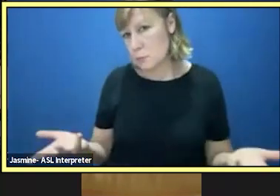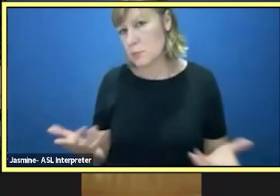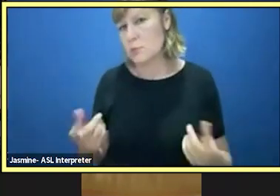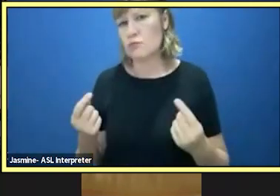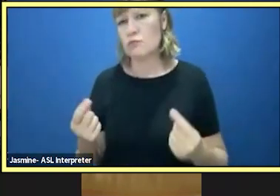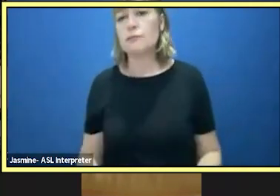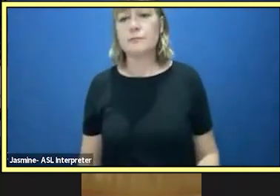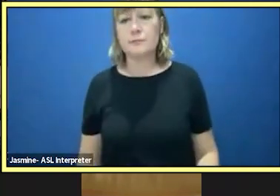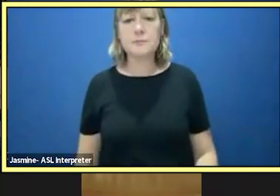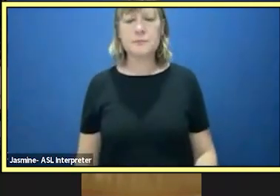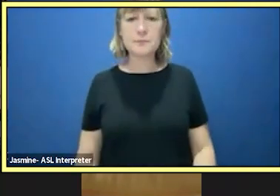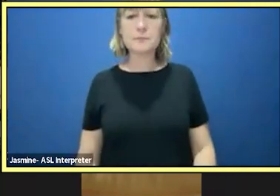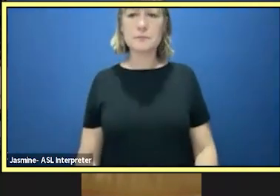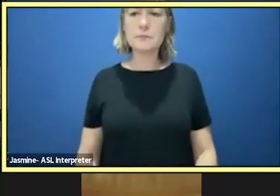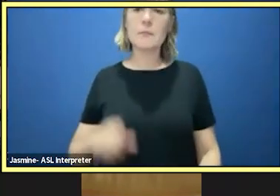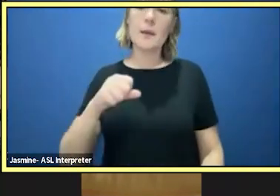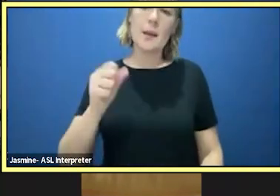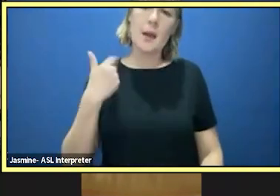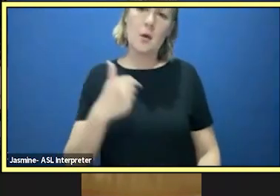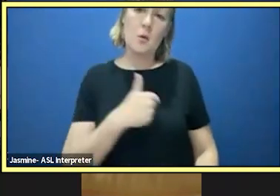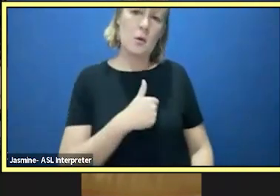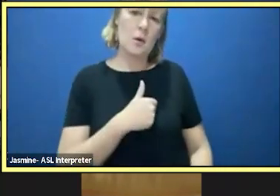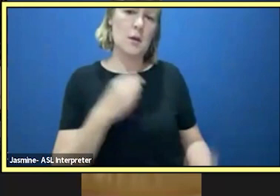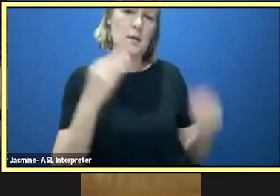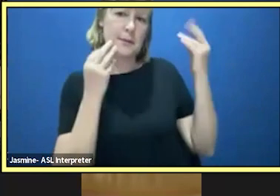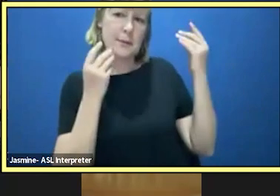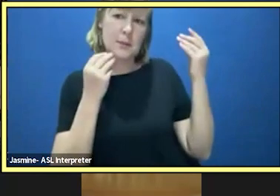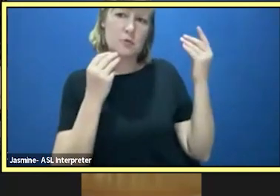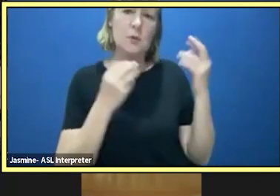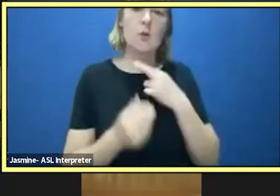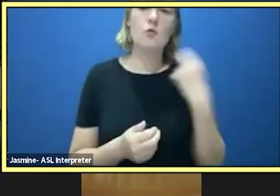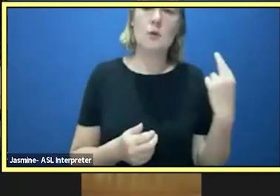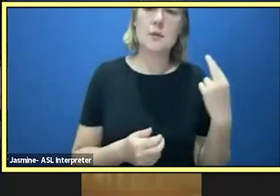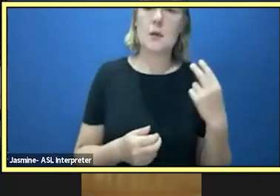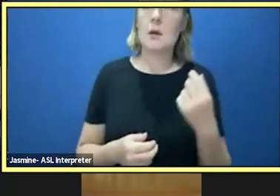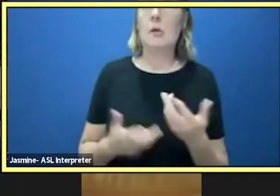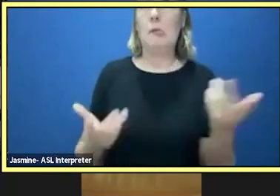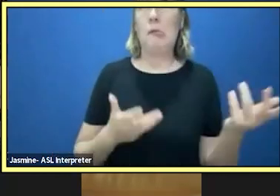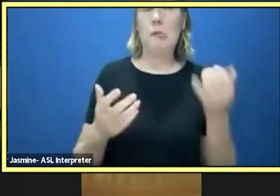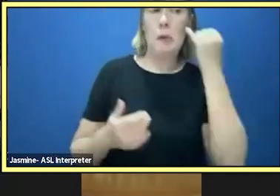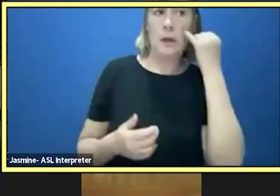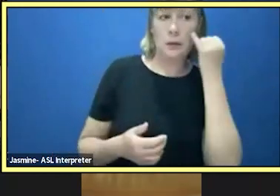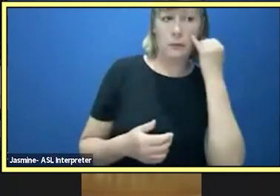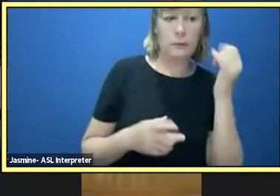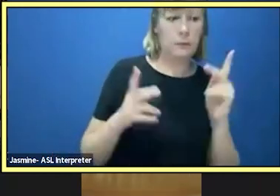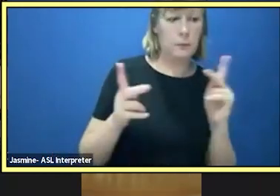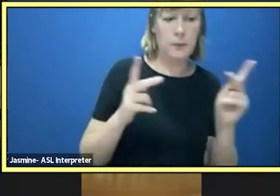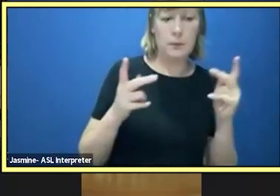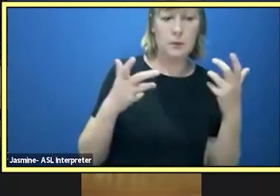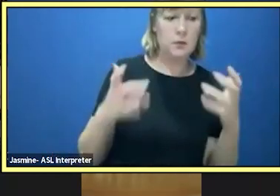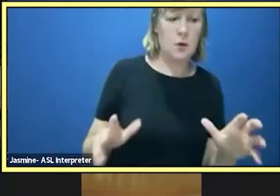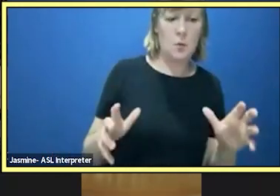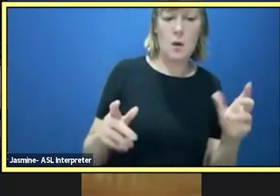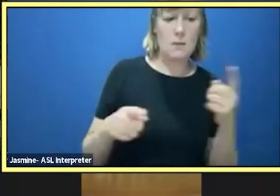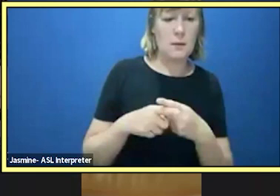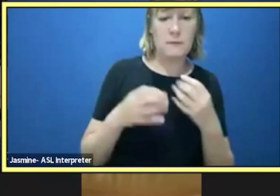how to handle the different risks. What if no one decides they want to be a certified conflict-free case management organization?